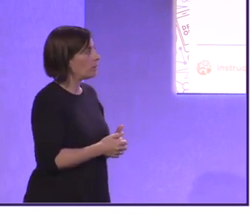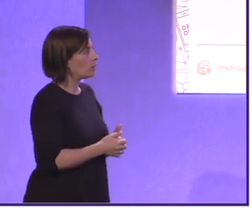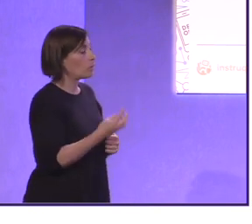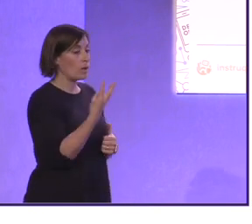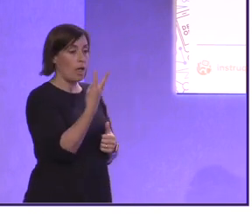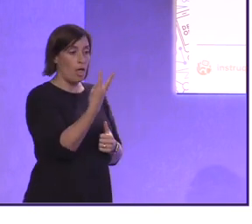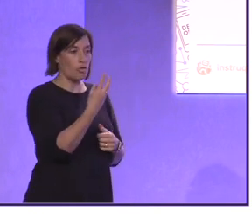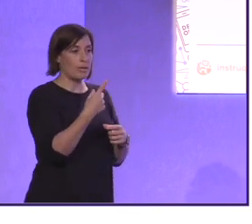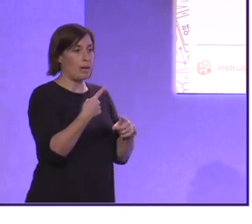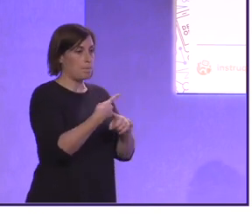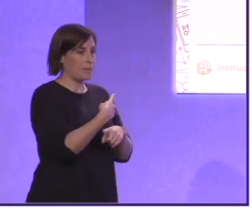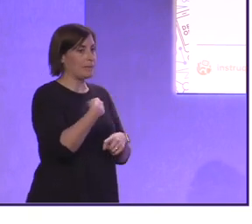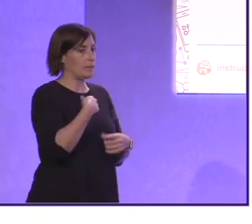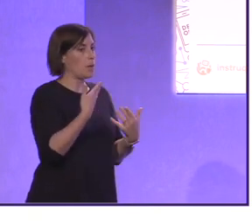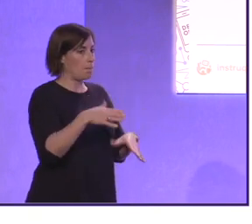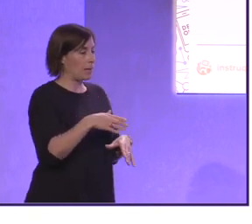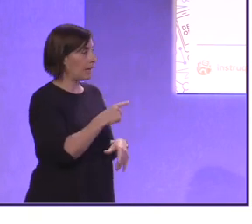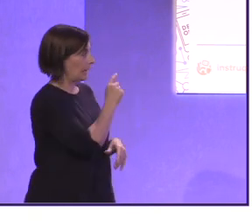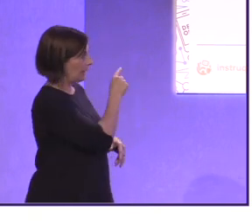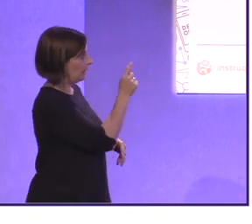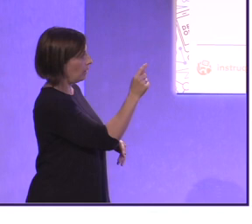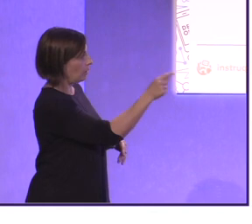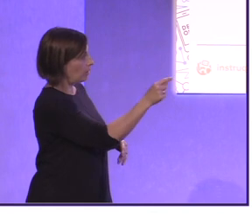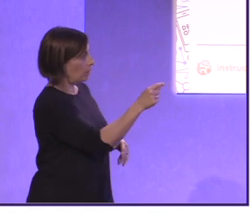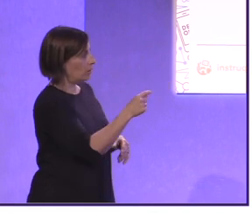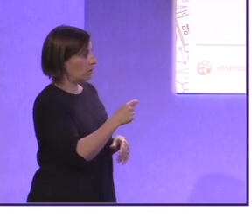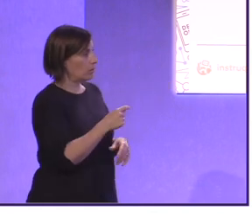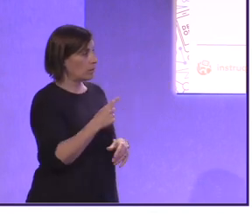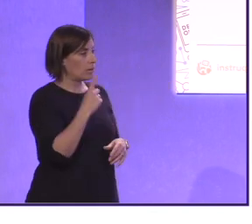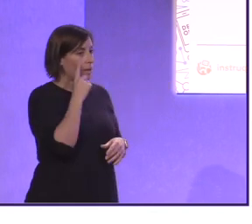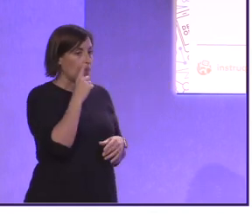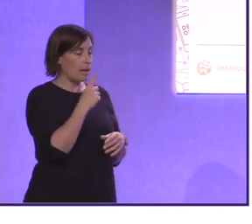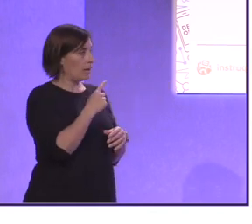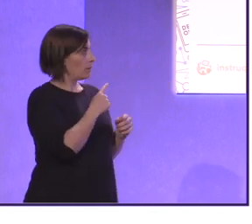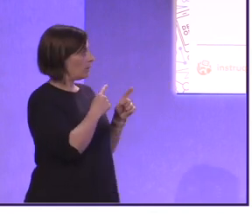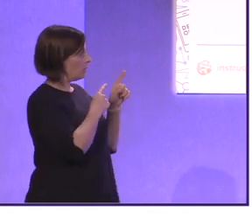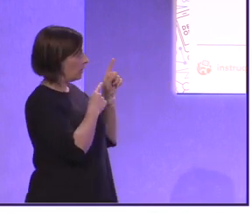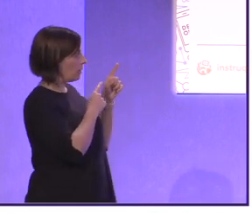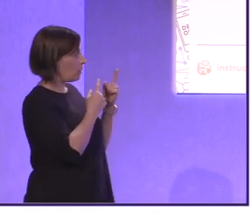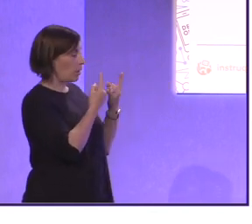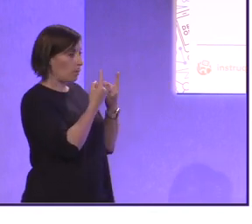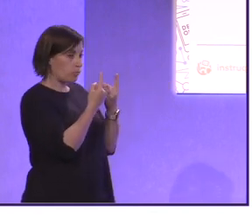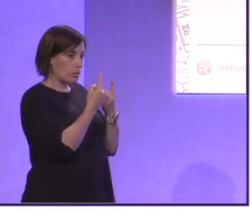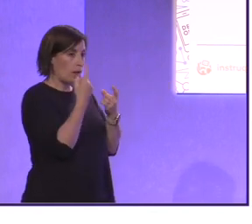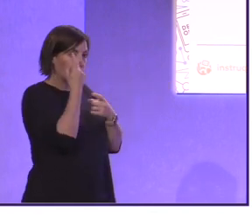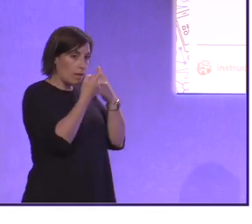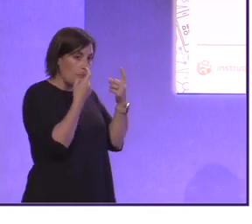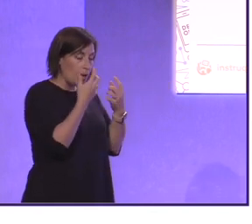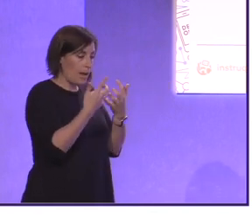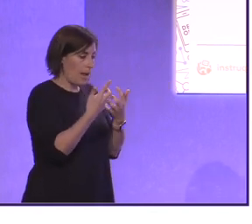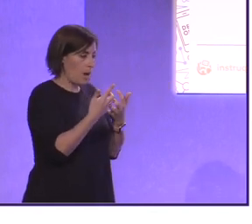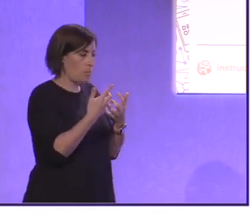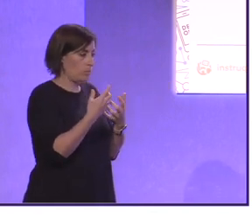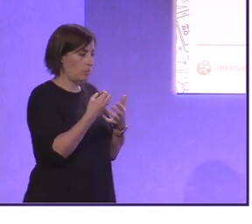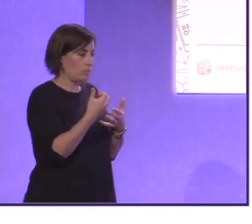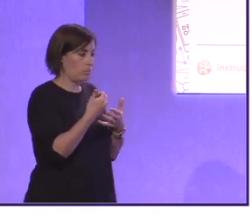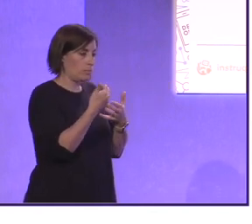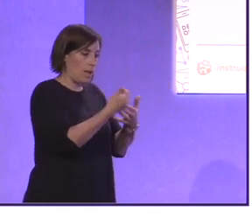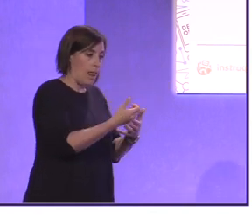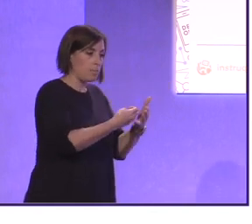this shows a little bit why we think that product thinking can help kind of in the DevOps space as